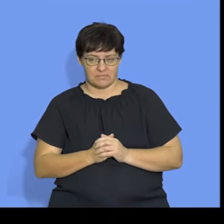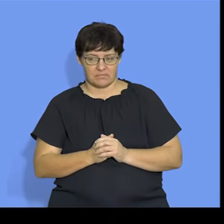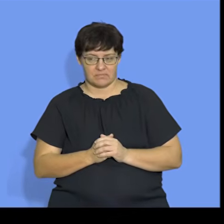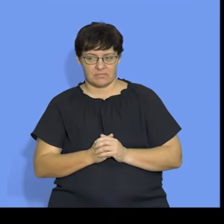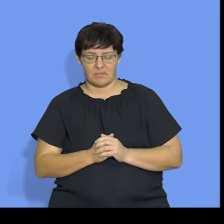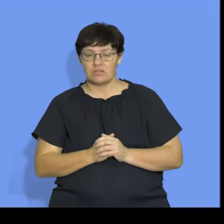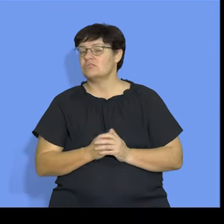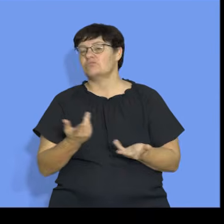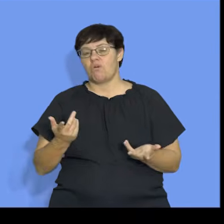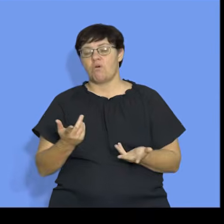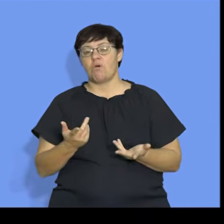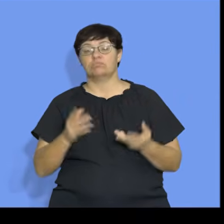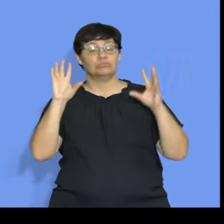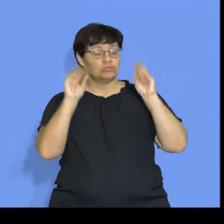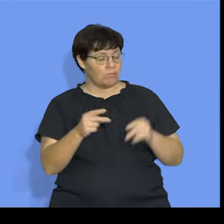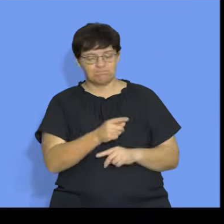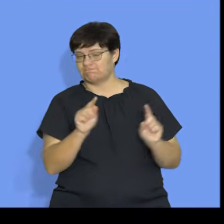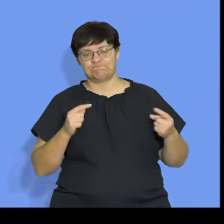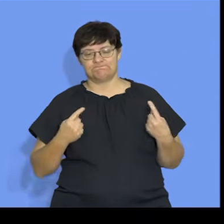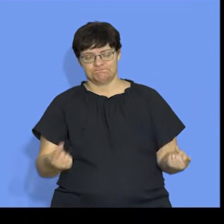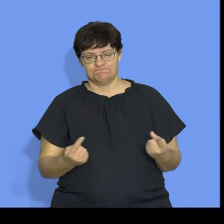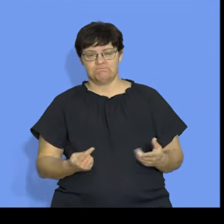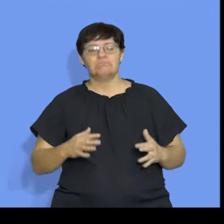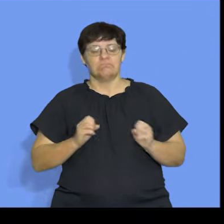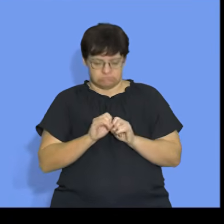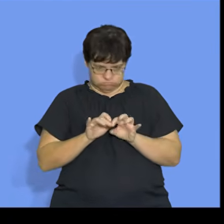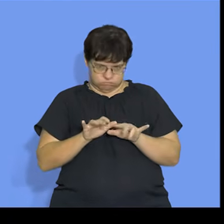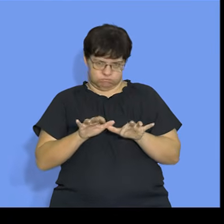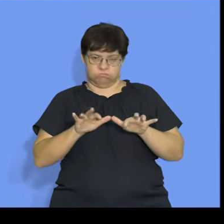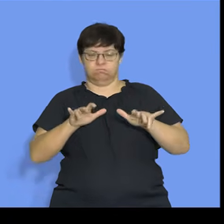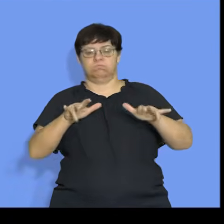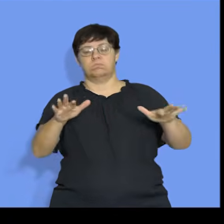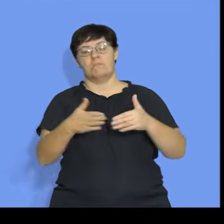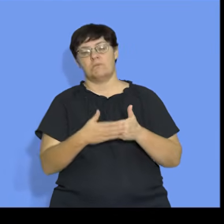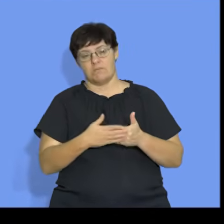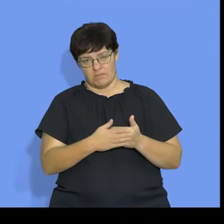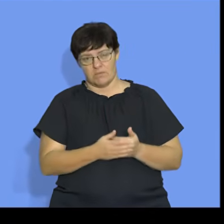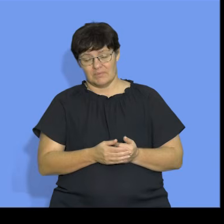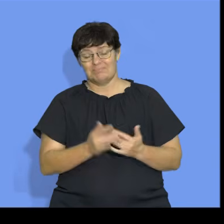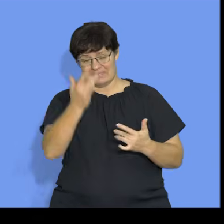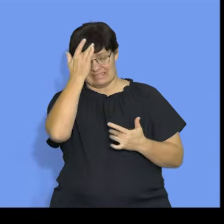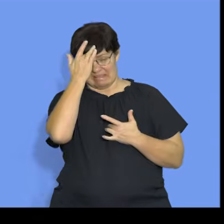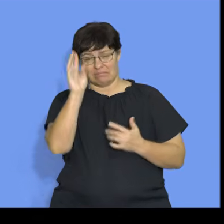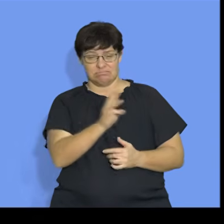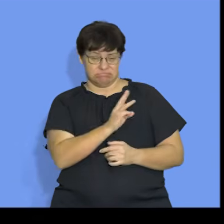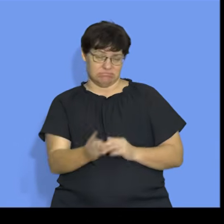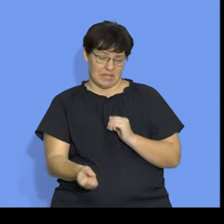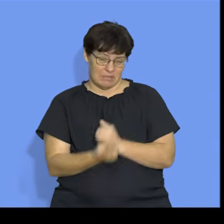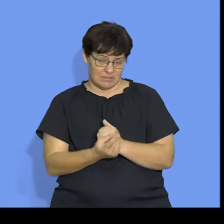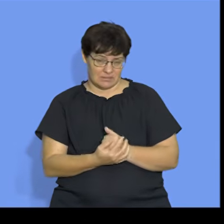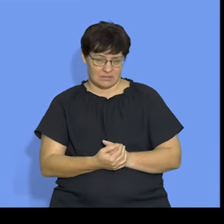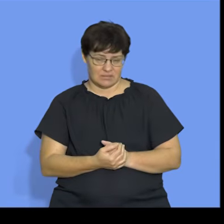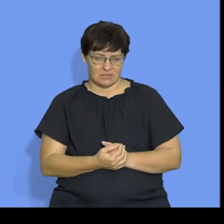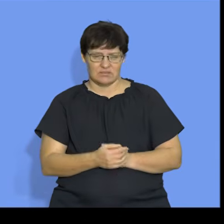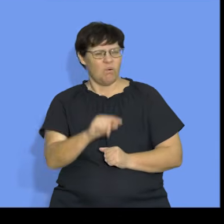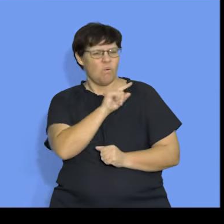we can't stop them, and they keep on multiplying, and they can make us sick. So this is, what do you think? Why